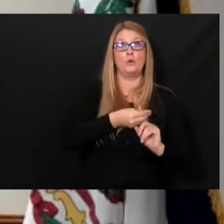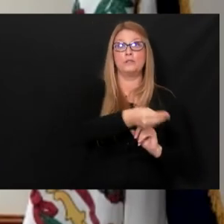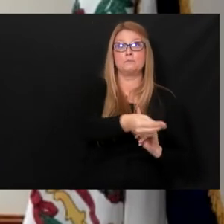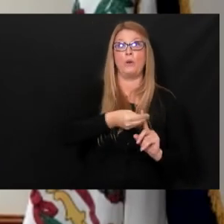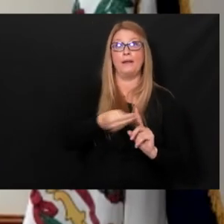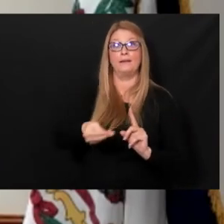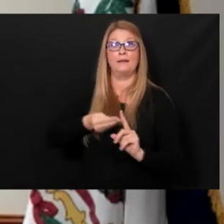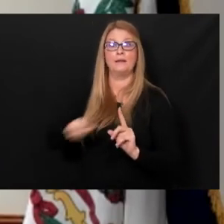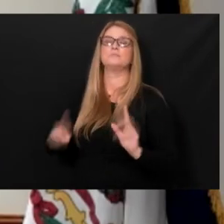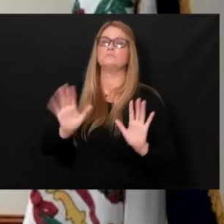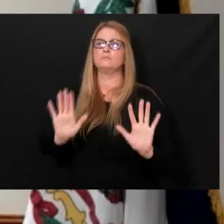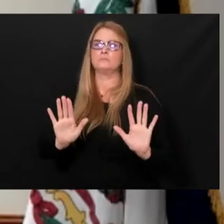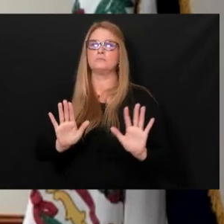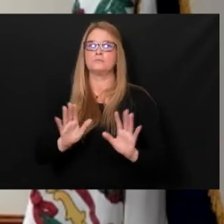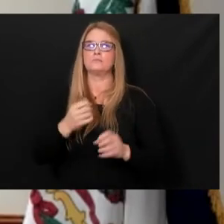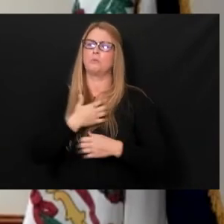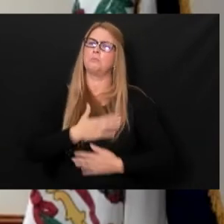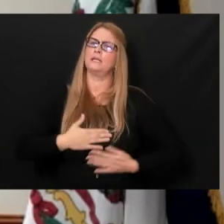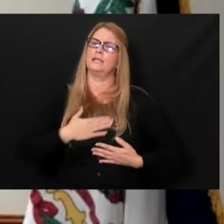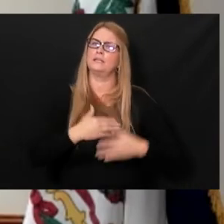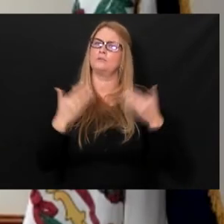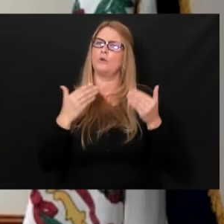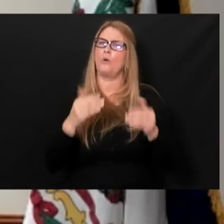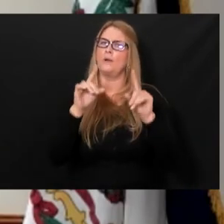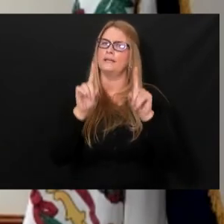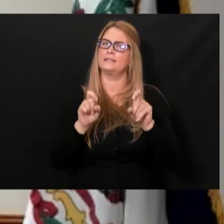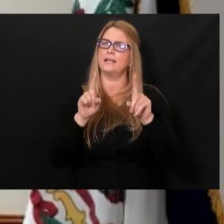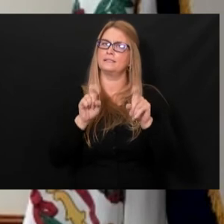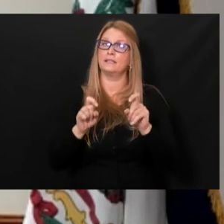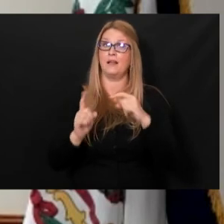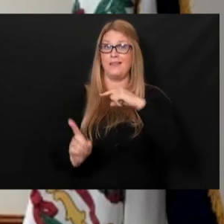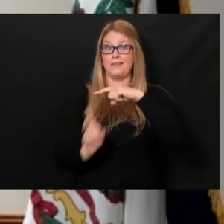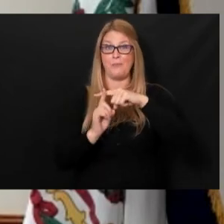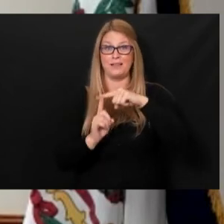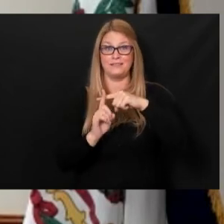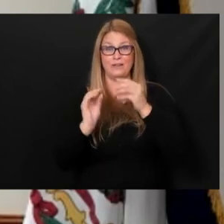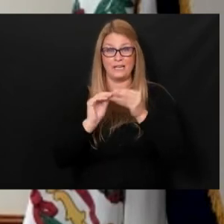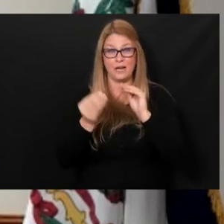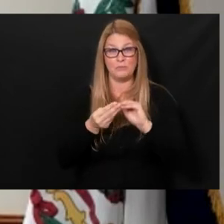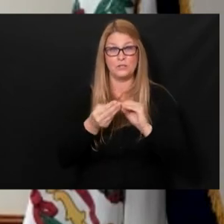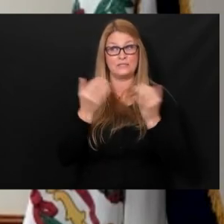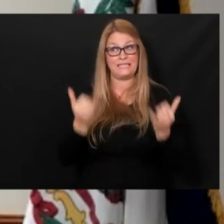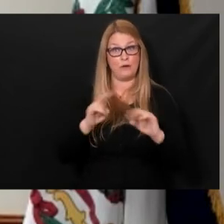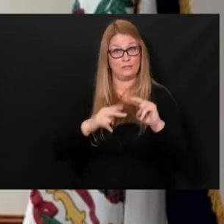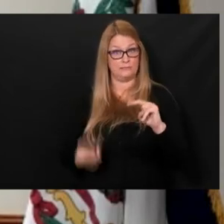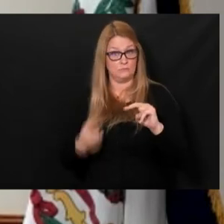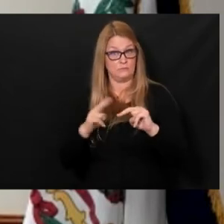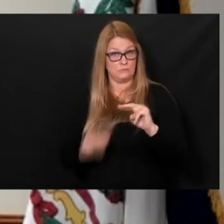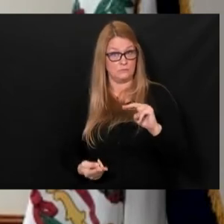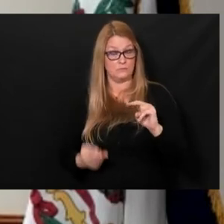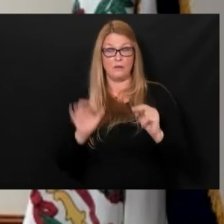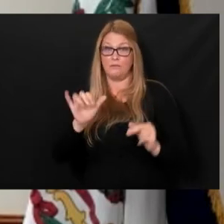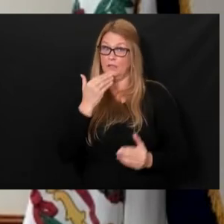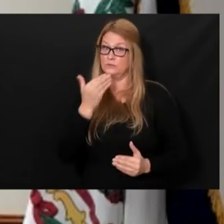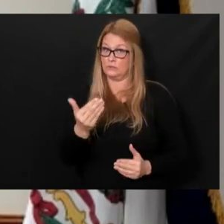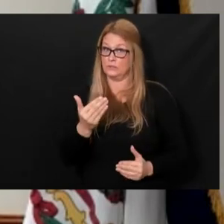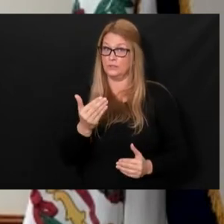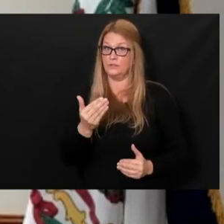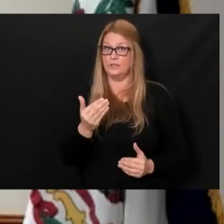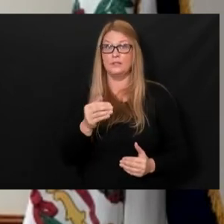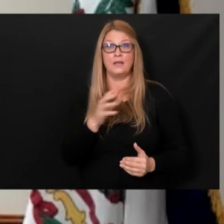So please get tested. Our positivity rates are down, which is good. We're seeing